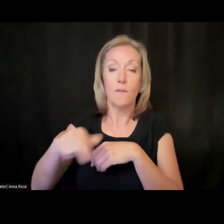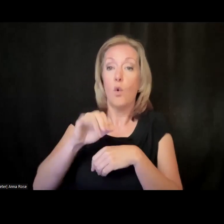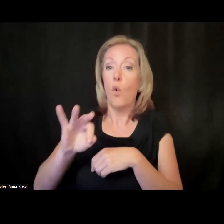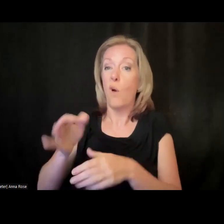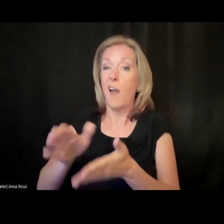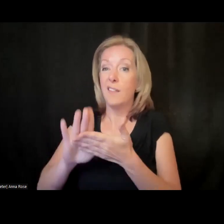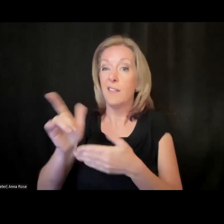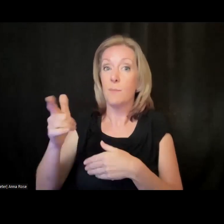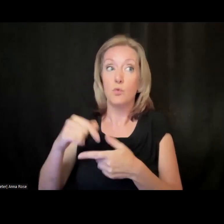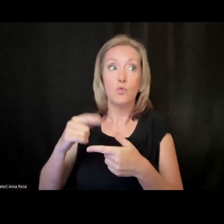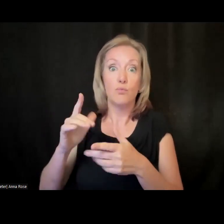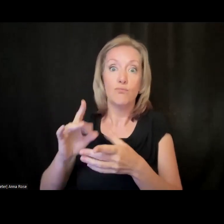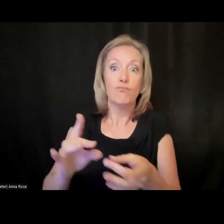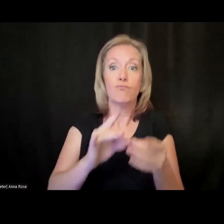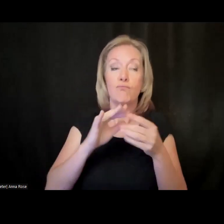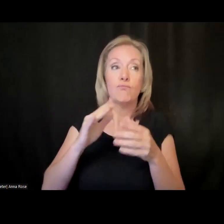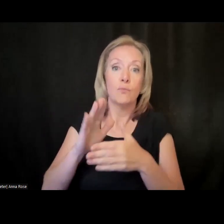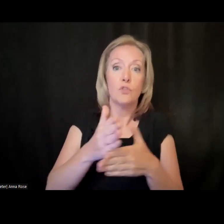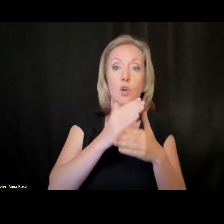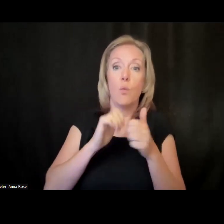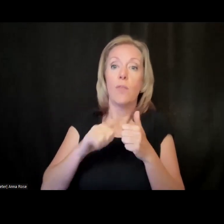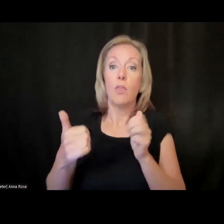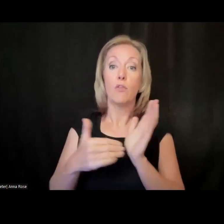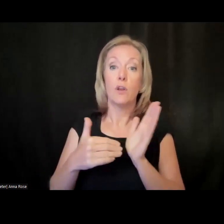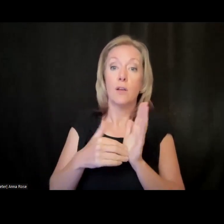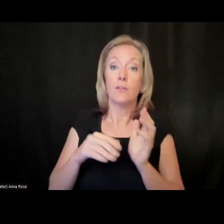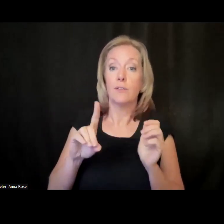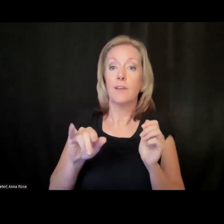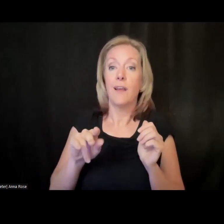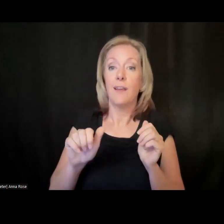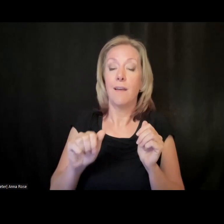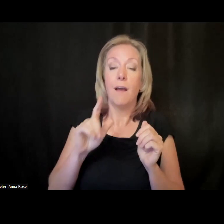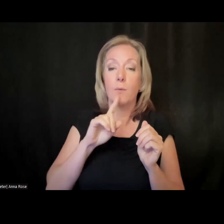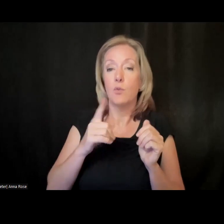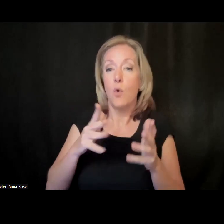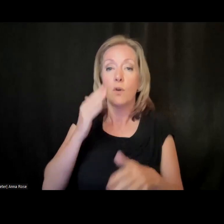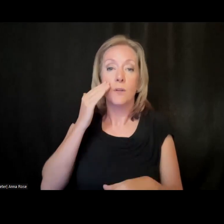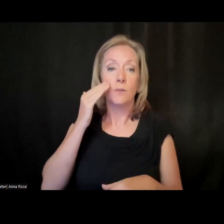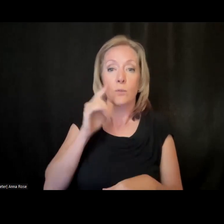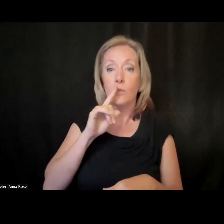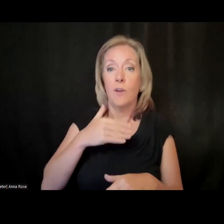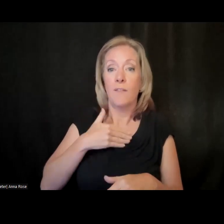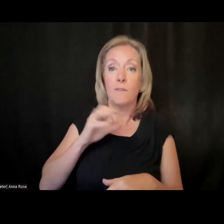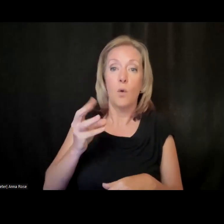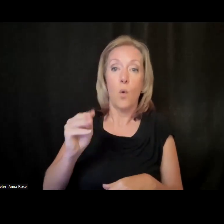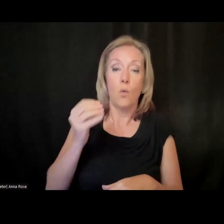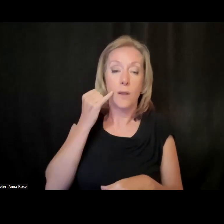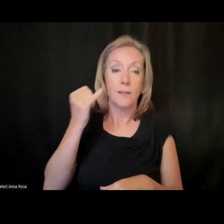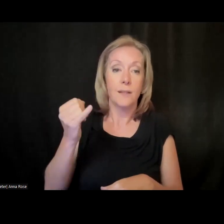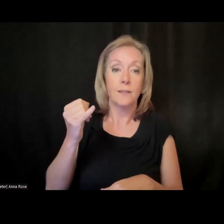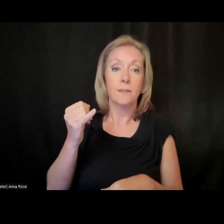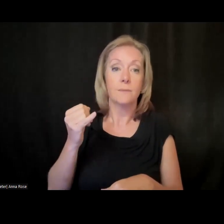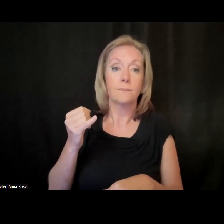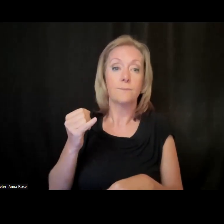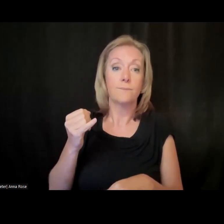other doctors in your community. So Diana, I think you probably know all those things, and you probably even have some other ideas, but I will say